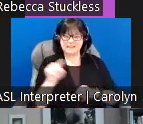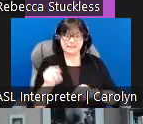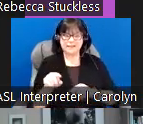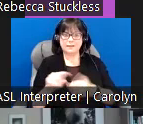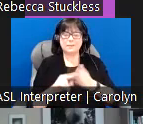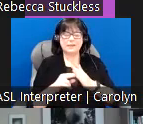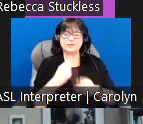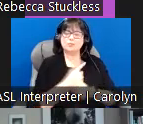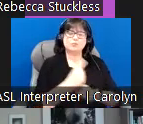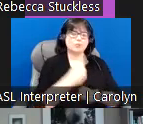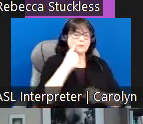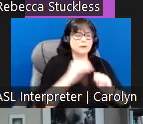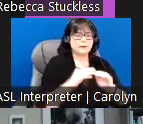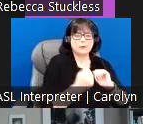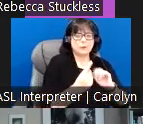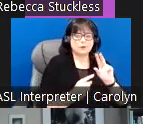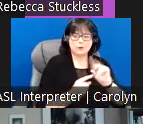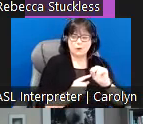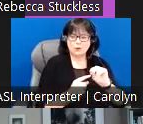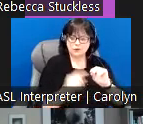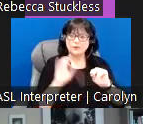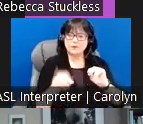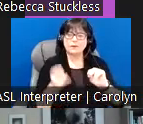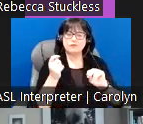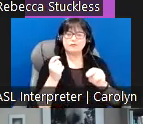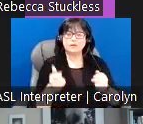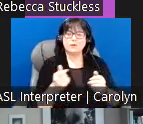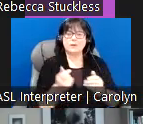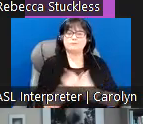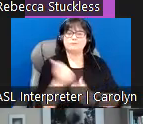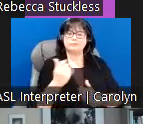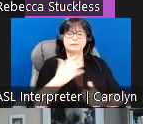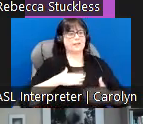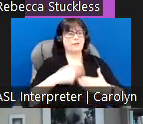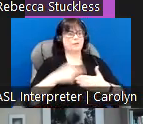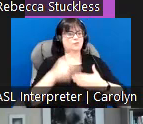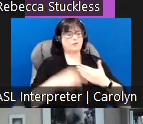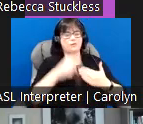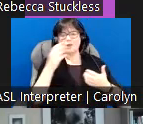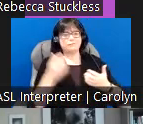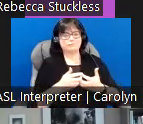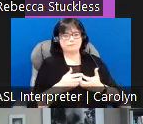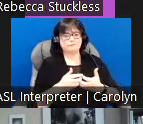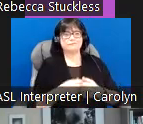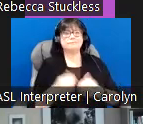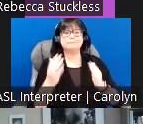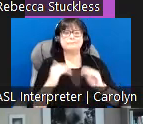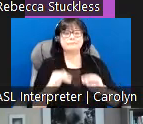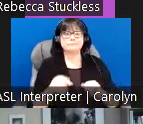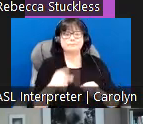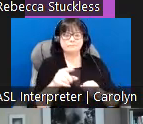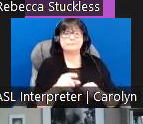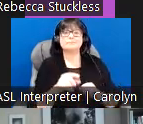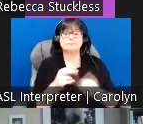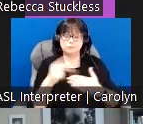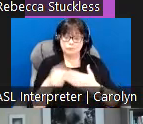to screen out immediately people that aren't appropriate for us. 2. Or next. We use it for program